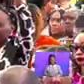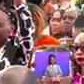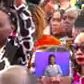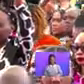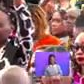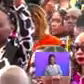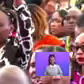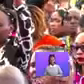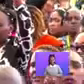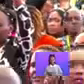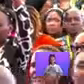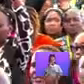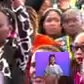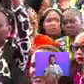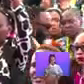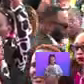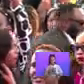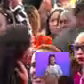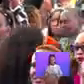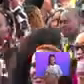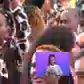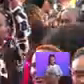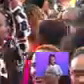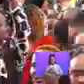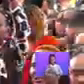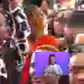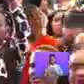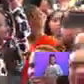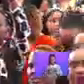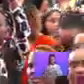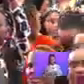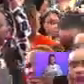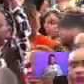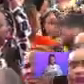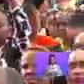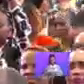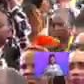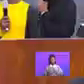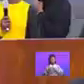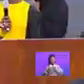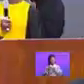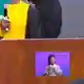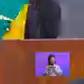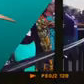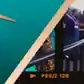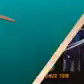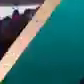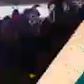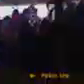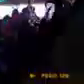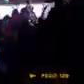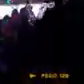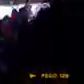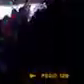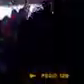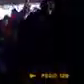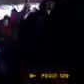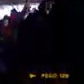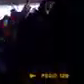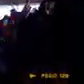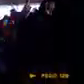Jesus I pray for you now I pray for you now begin to do something you cannot do